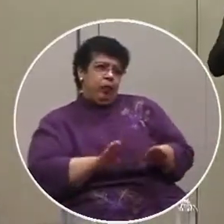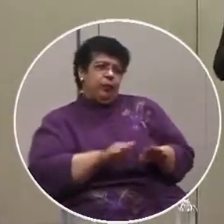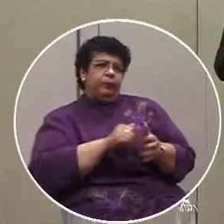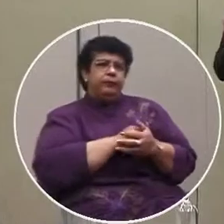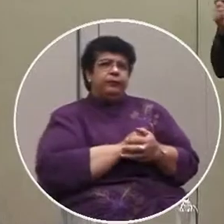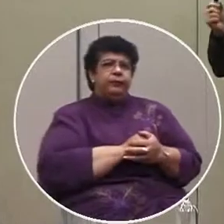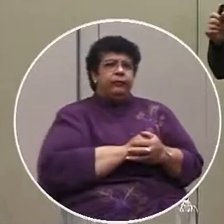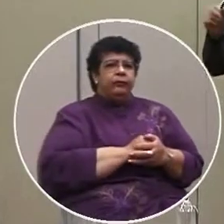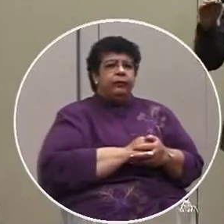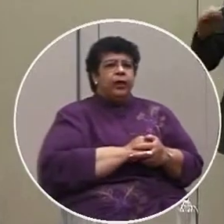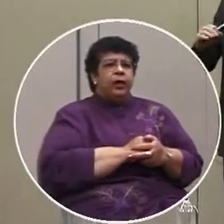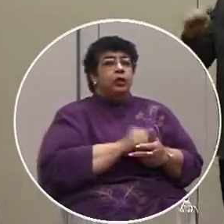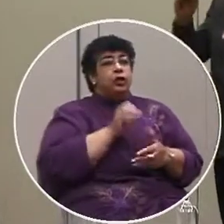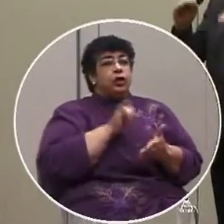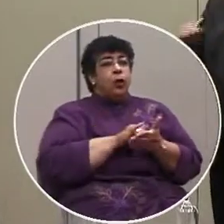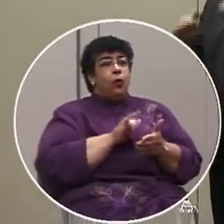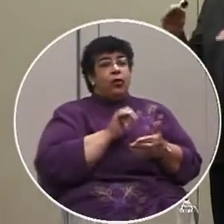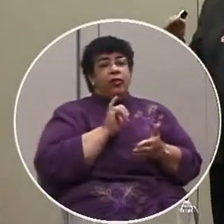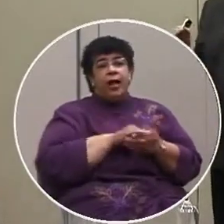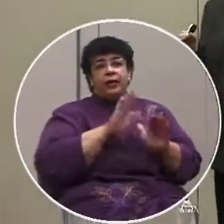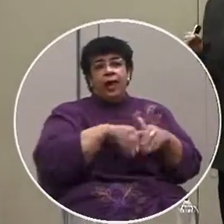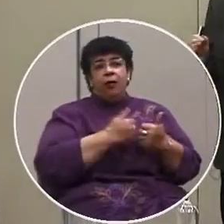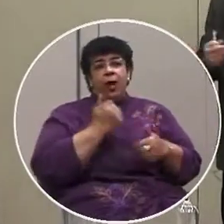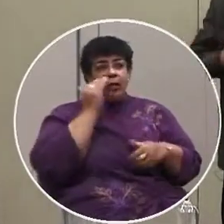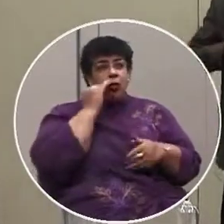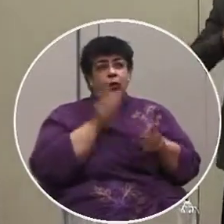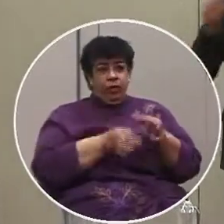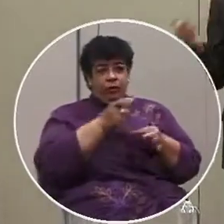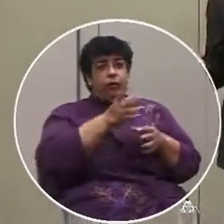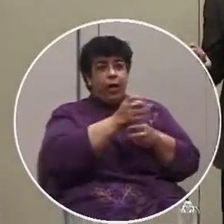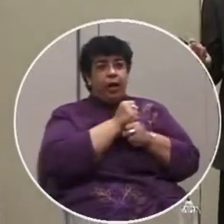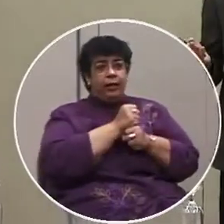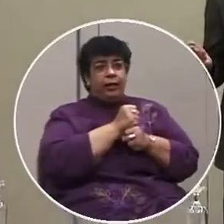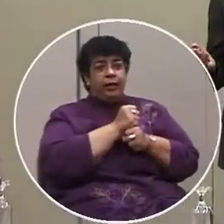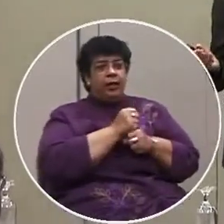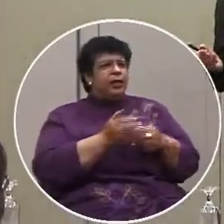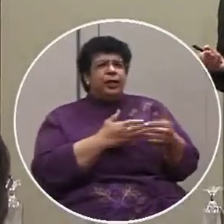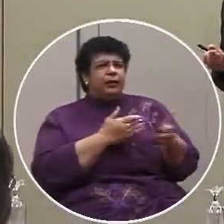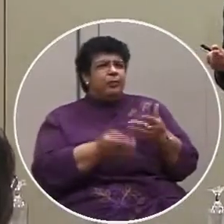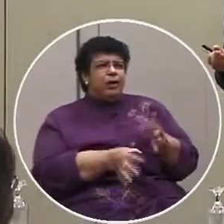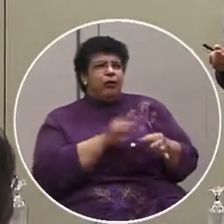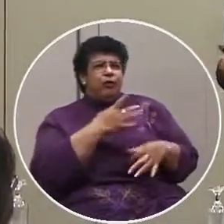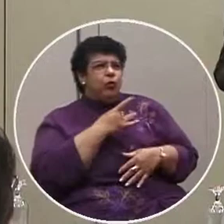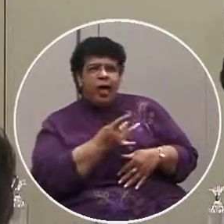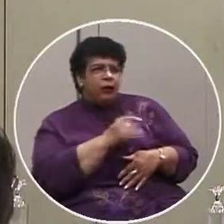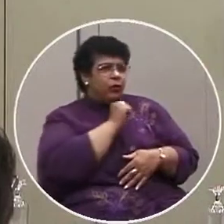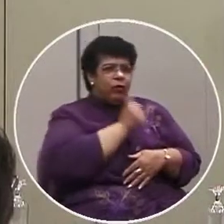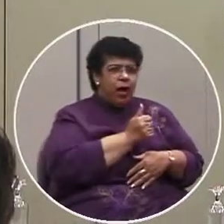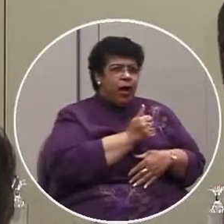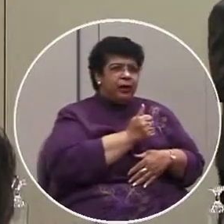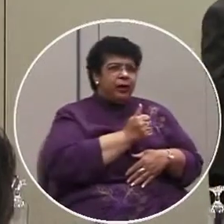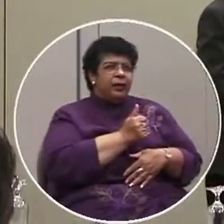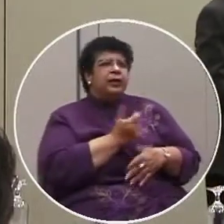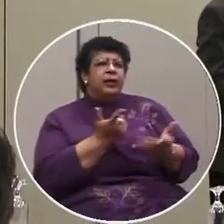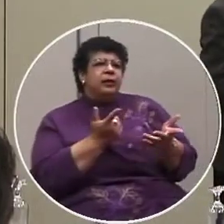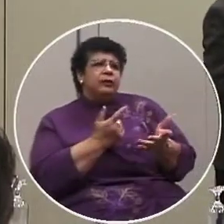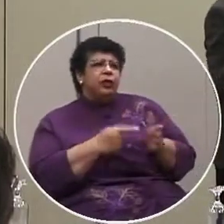know if you've got it, is that piece of, this is all definitional. It doesn't matter whether we like it or don't like it, it's